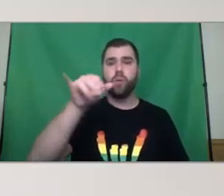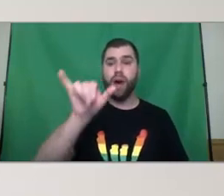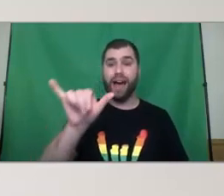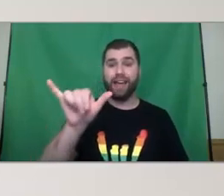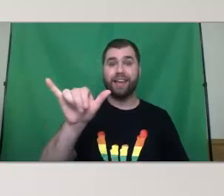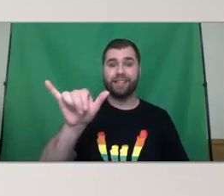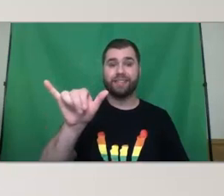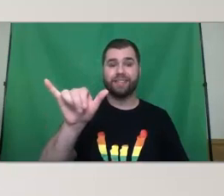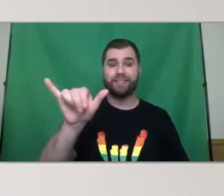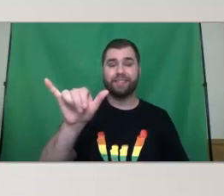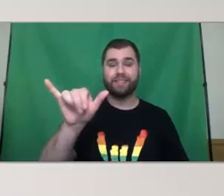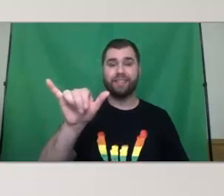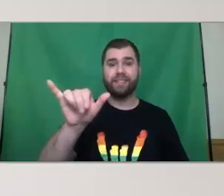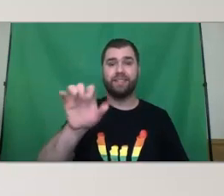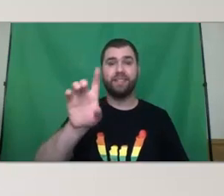Why.